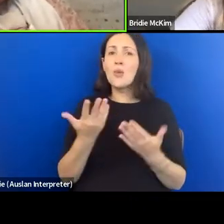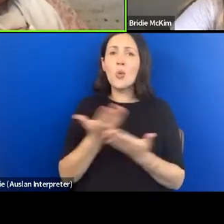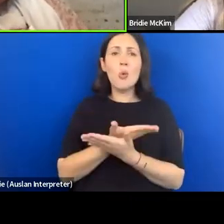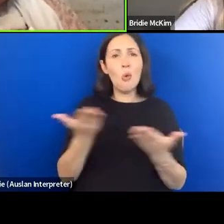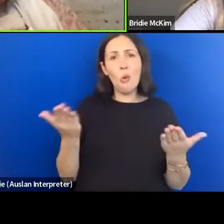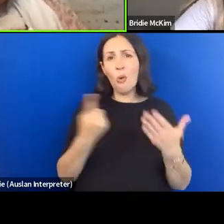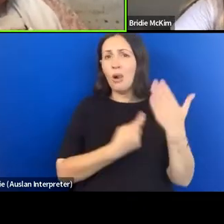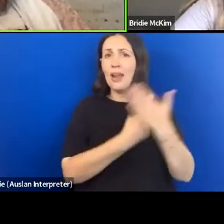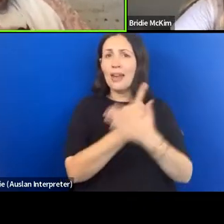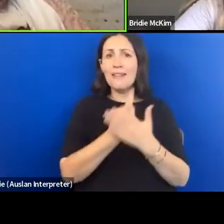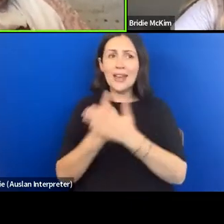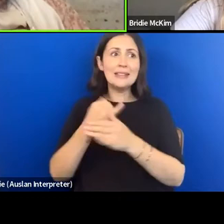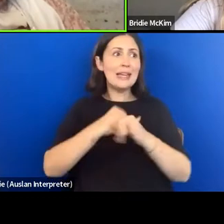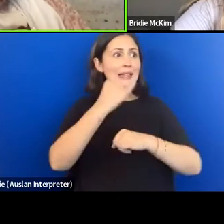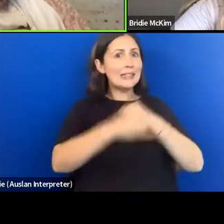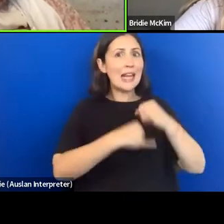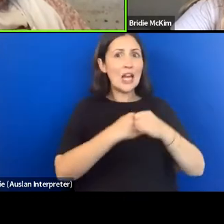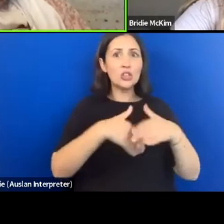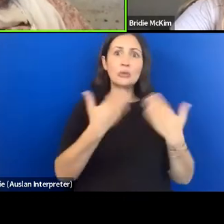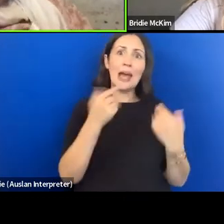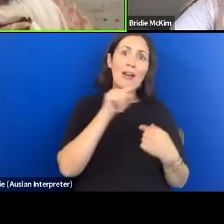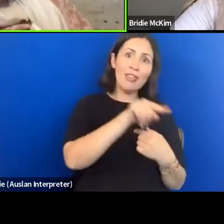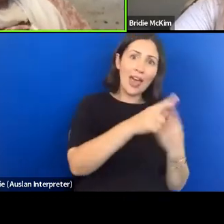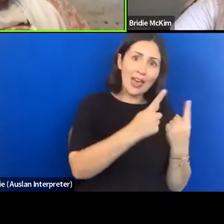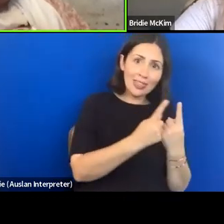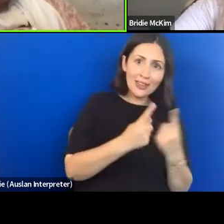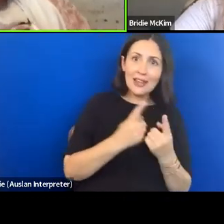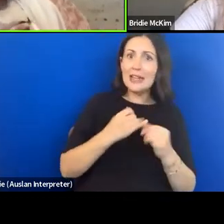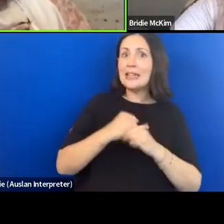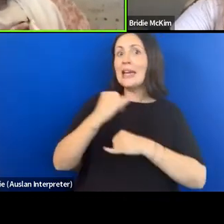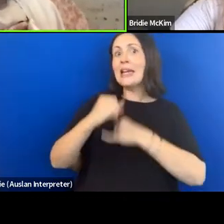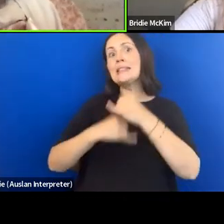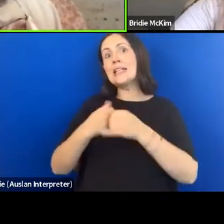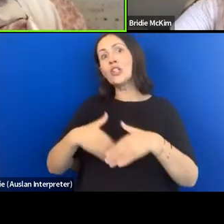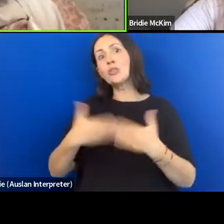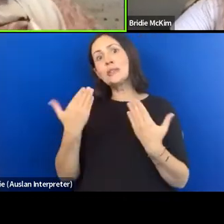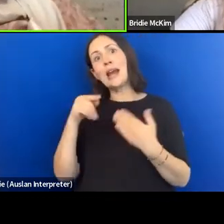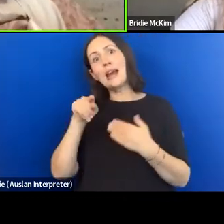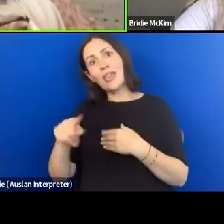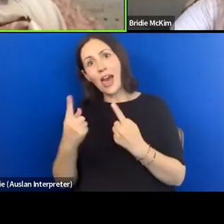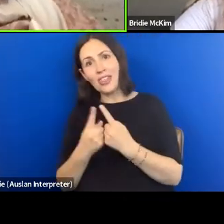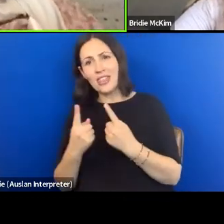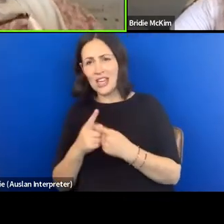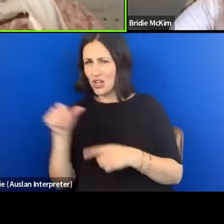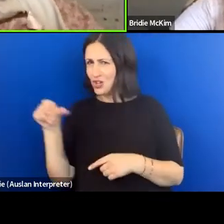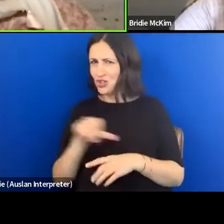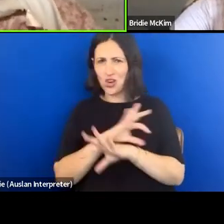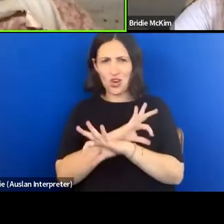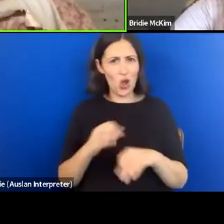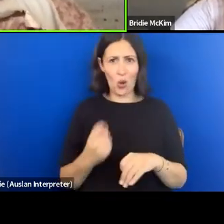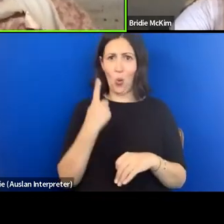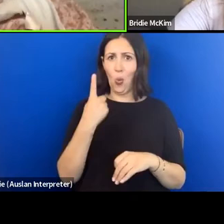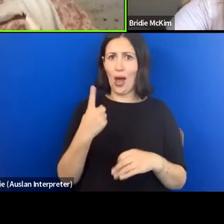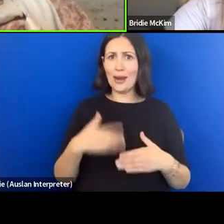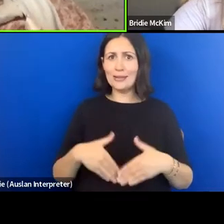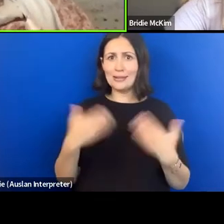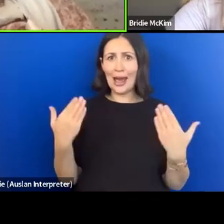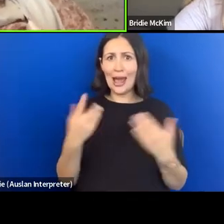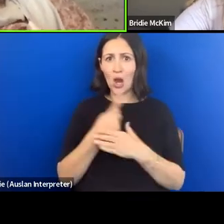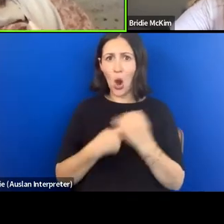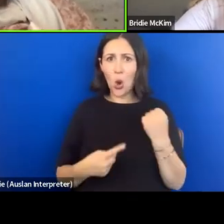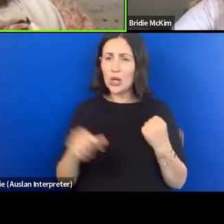international days, every day should be International Day of People with Disabilities. We